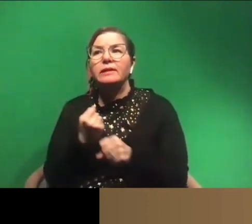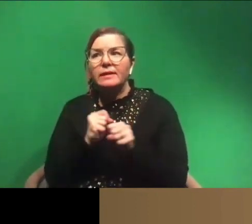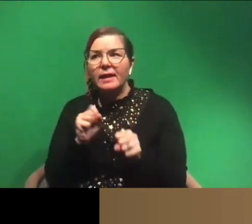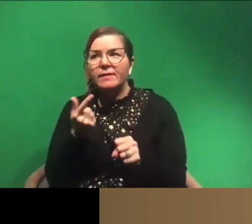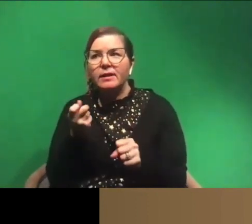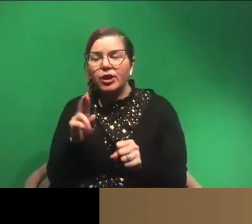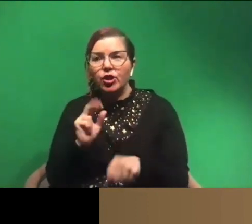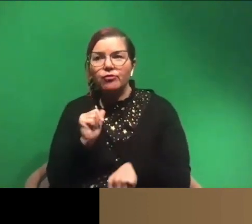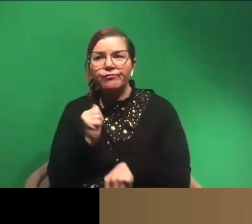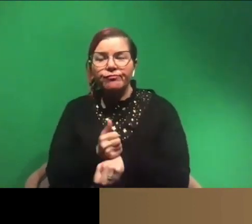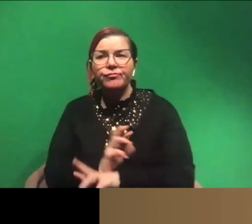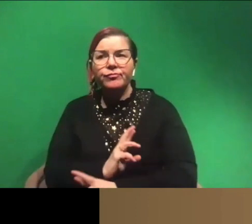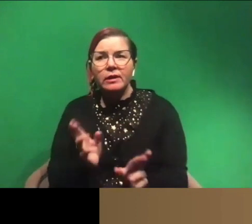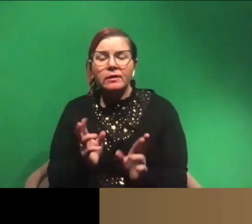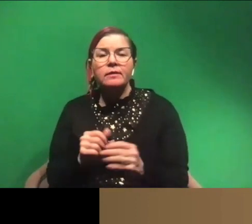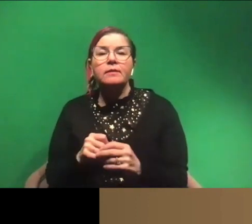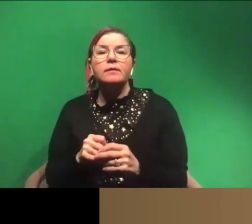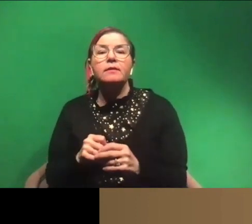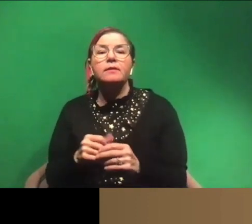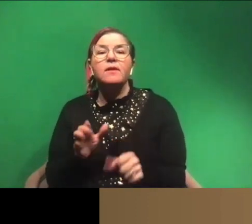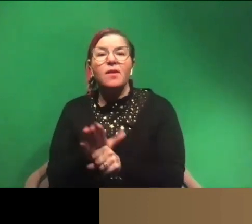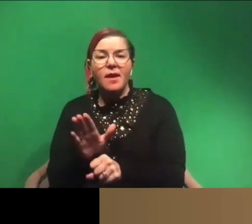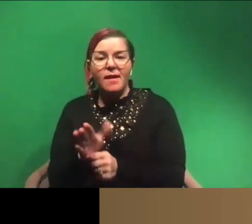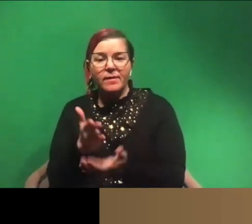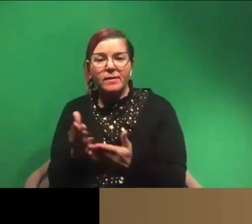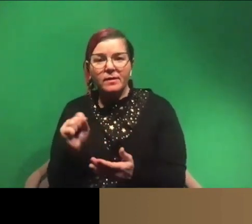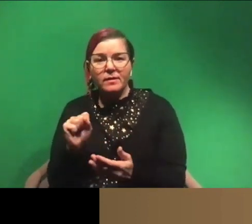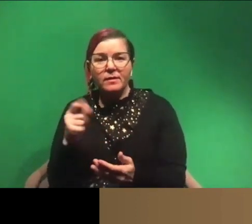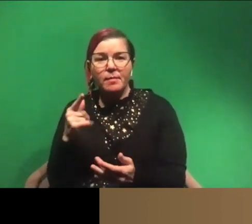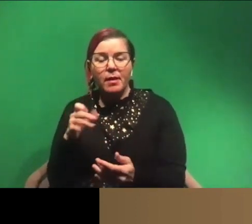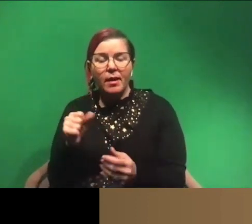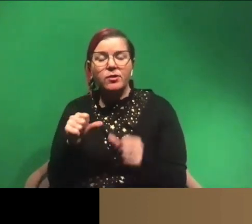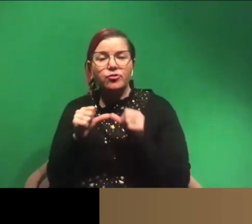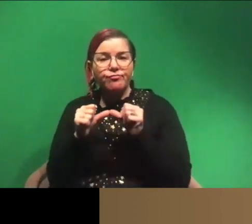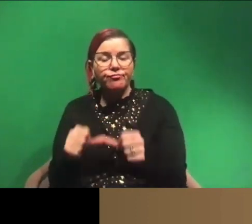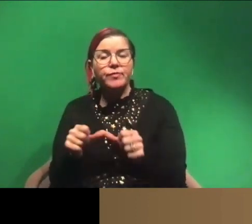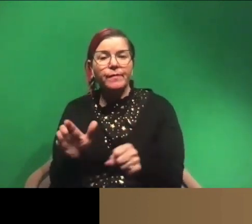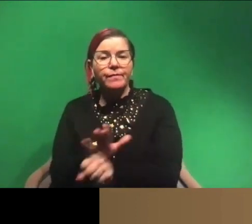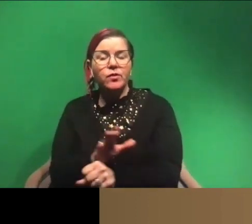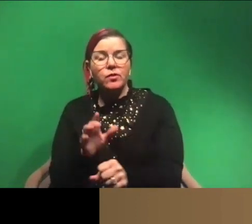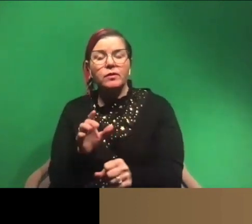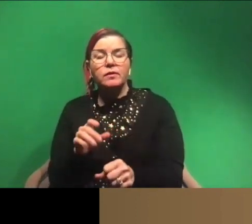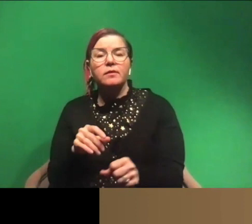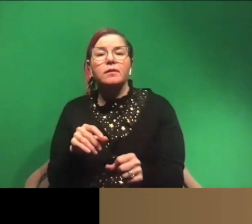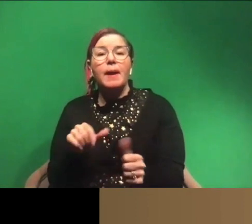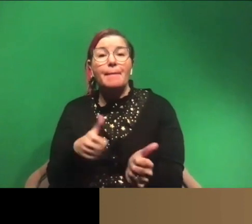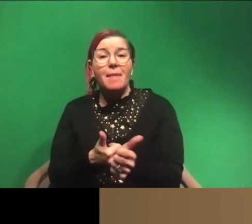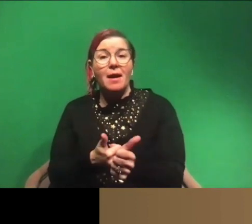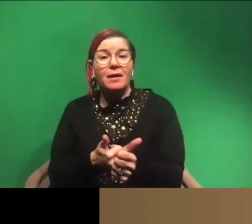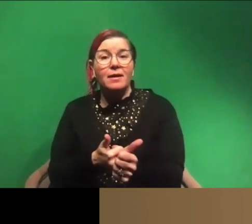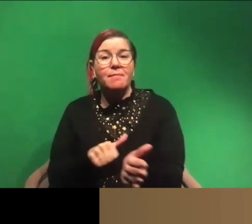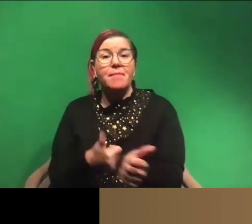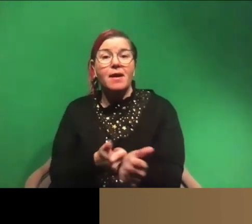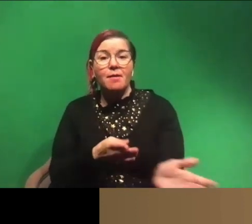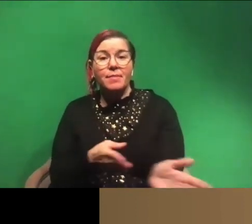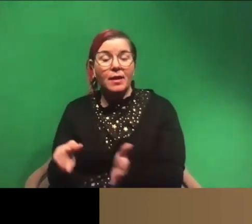is in place, that you have enough supplies to last whatever the duration of the mission is, that you have backups and you have backup plans in